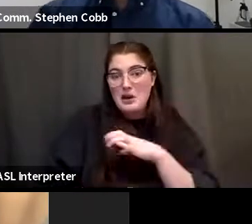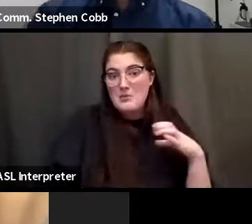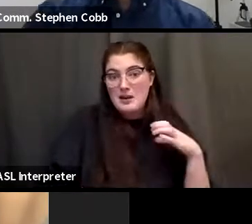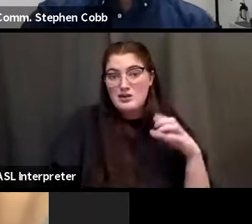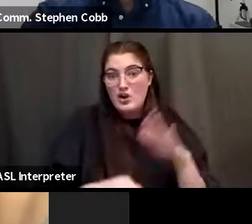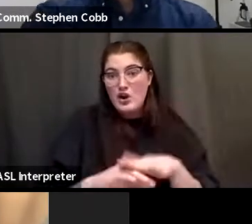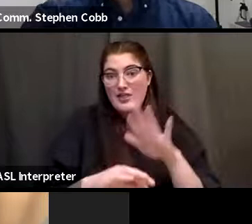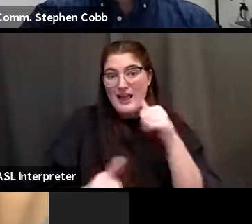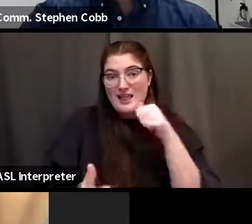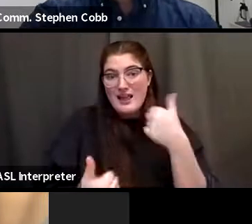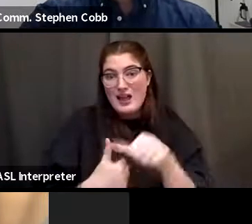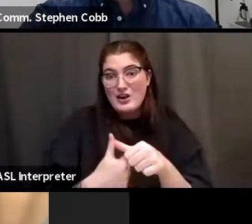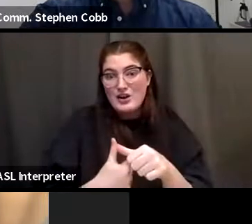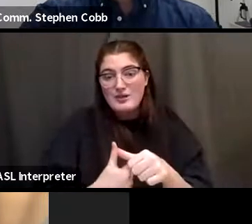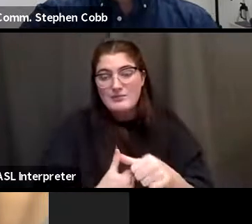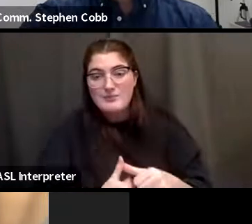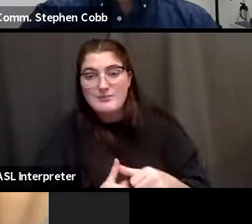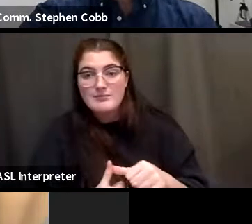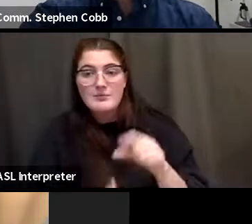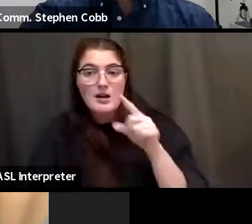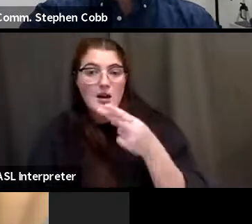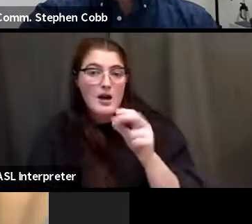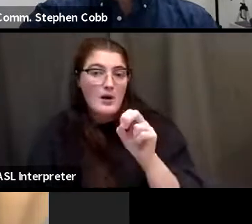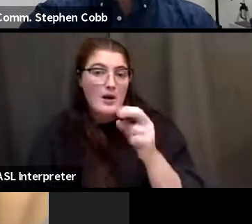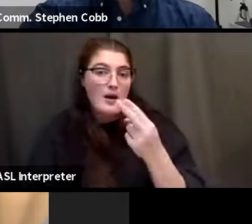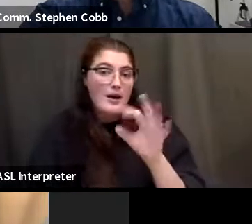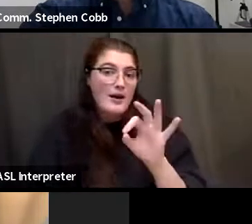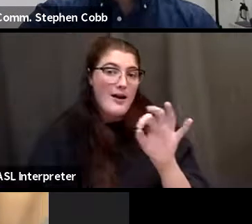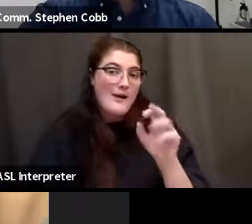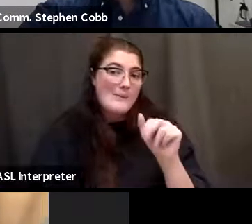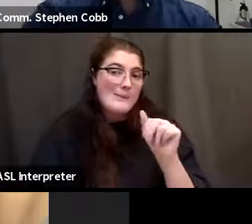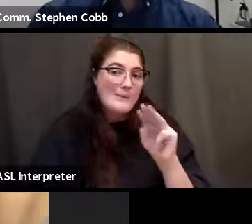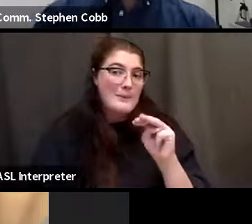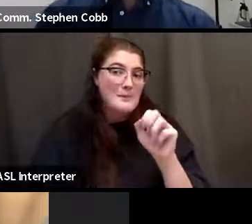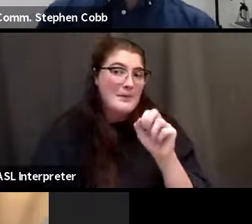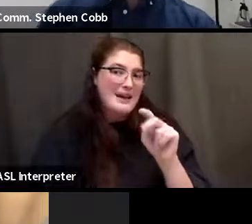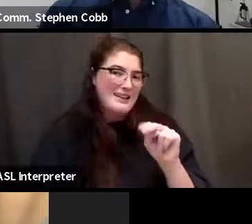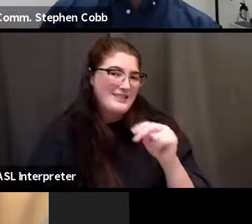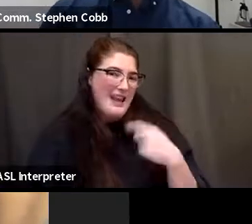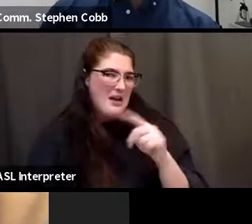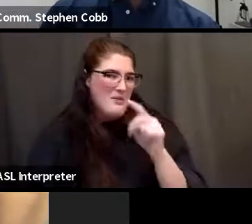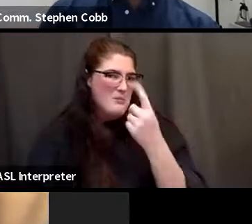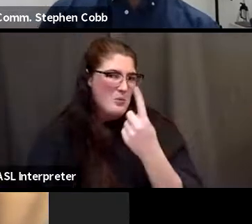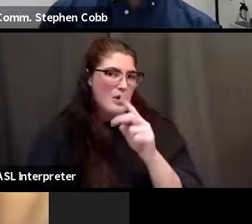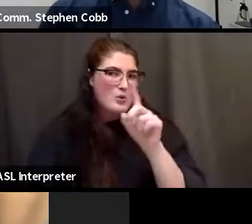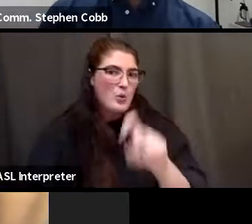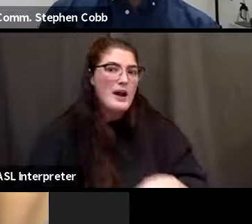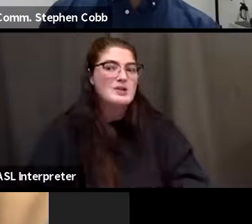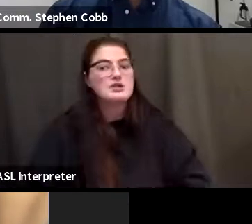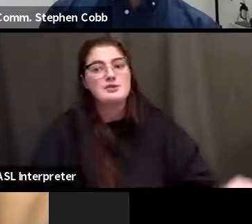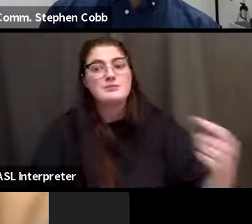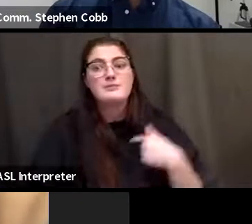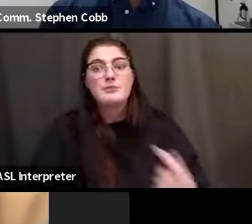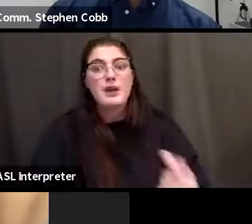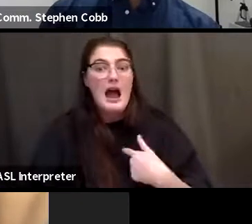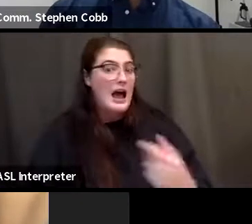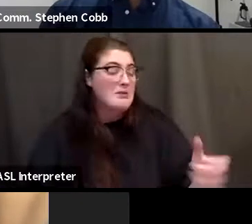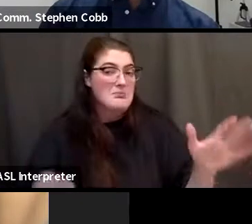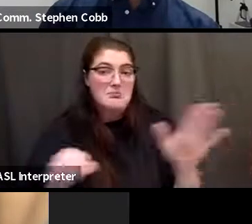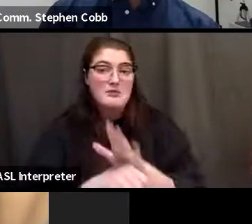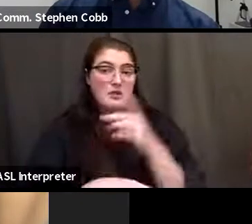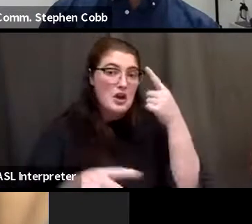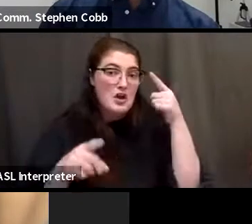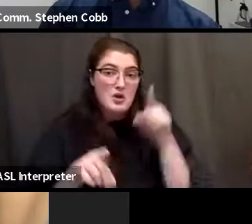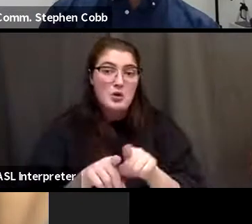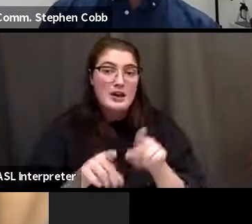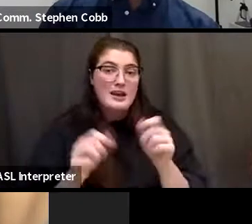letter? I have just one clarifying question, Chairperson Moore. While I emphatically agree with the